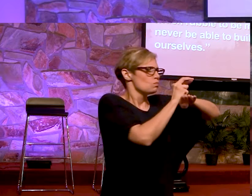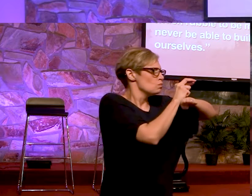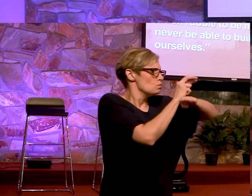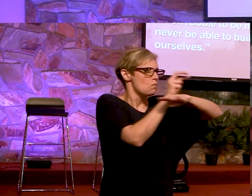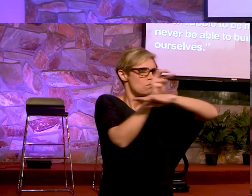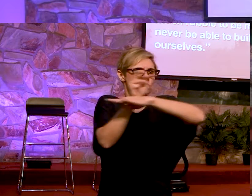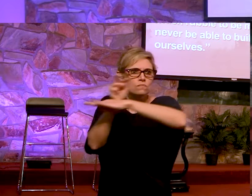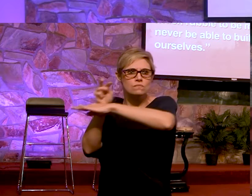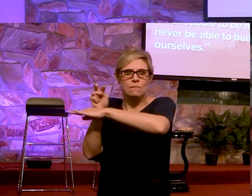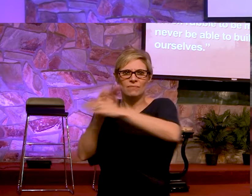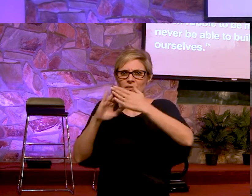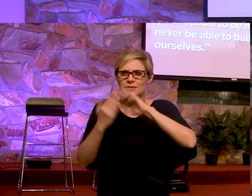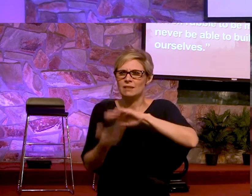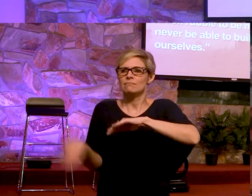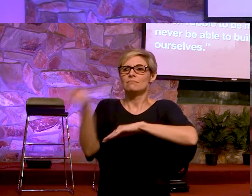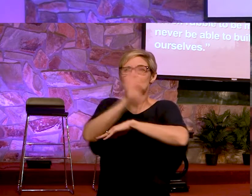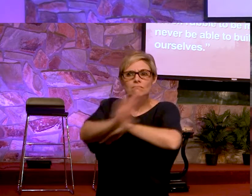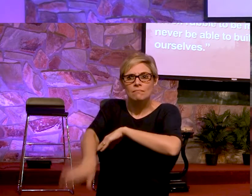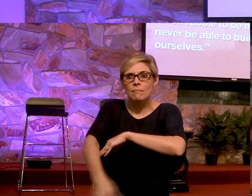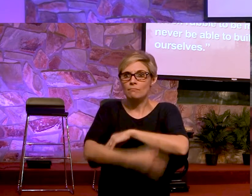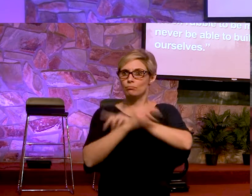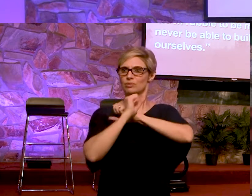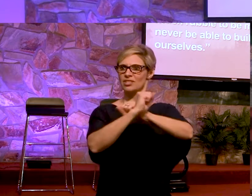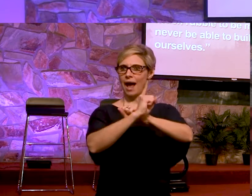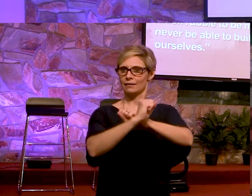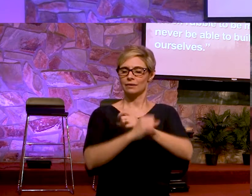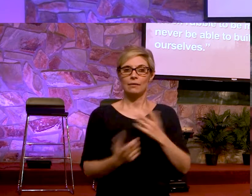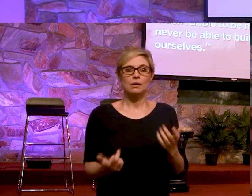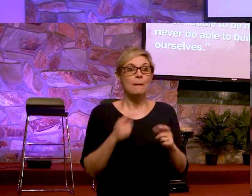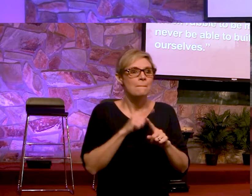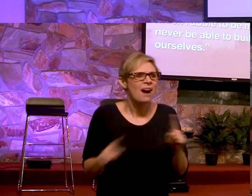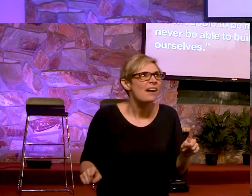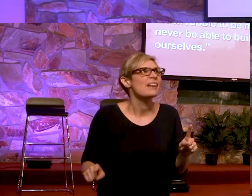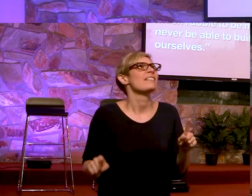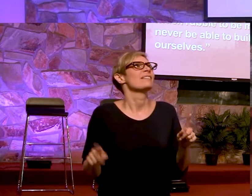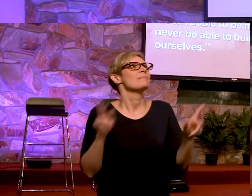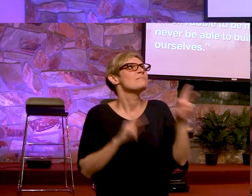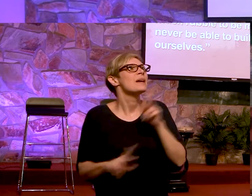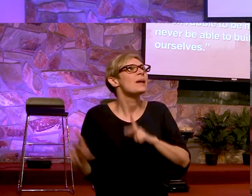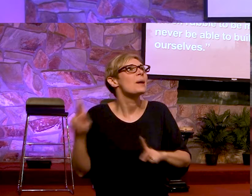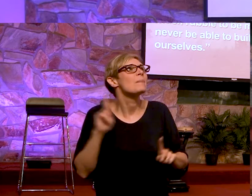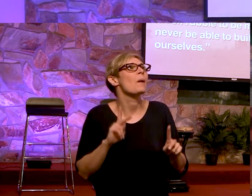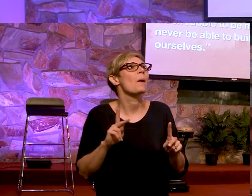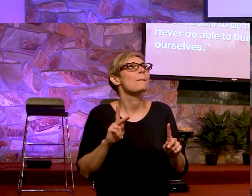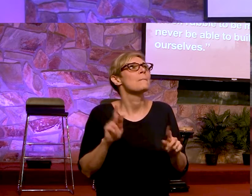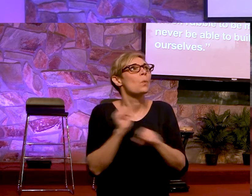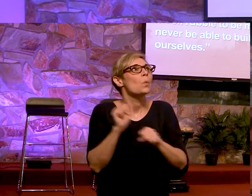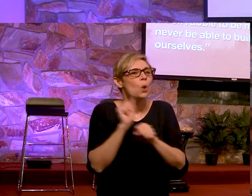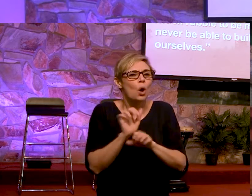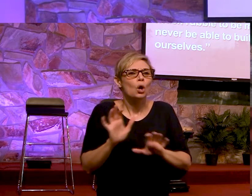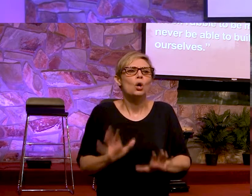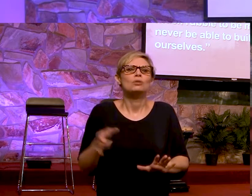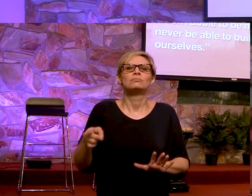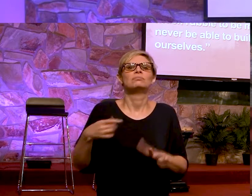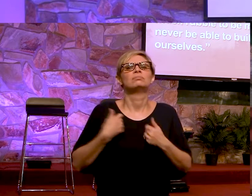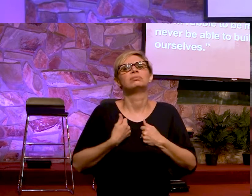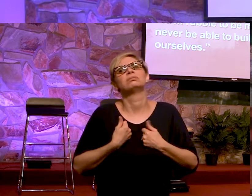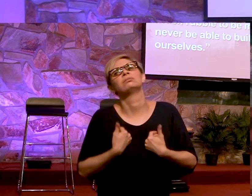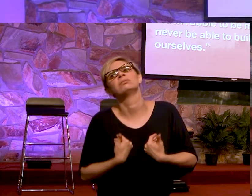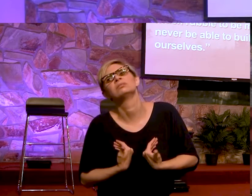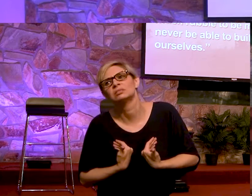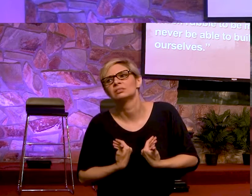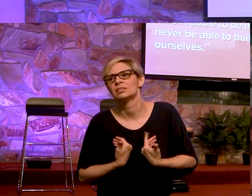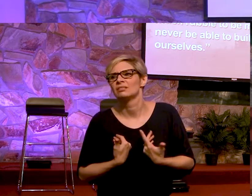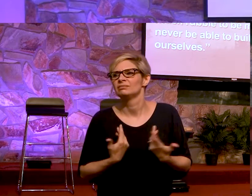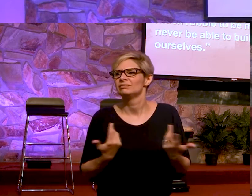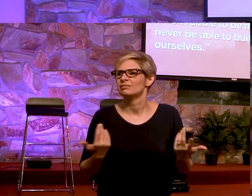ourselves. Then the people of Judah began to complain. The workers are getting tired, and there is so